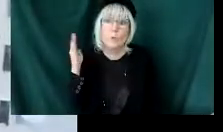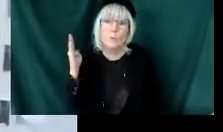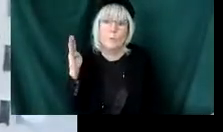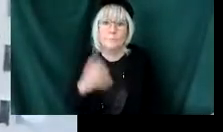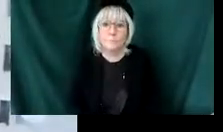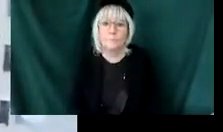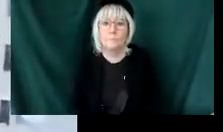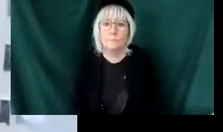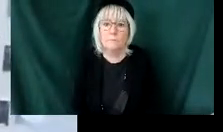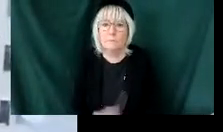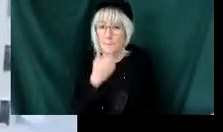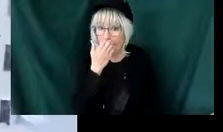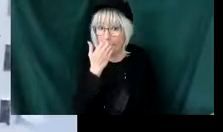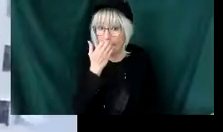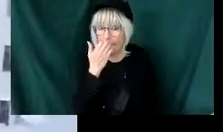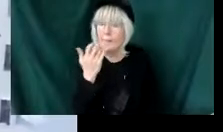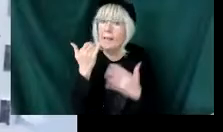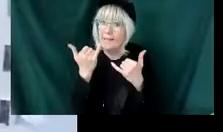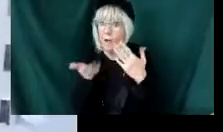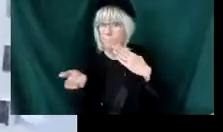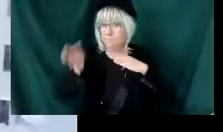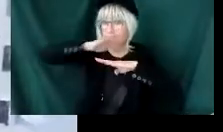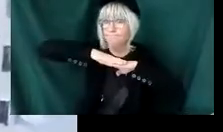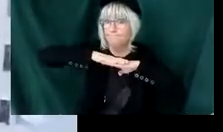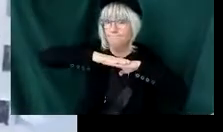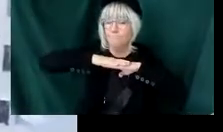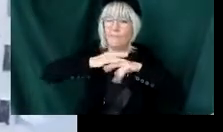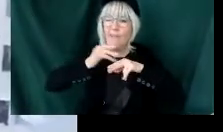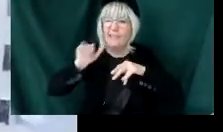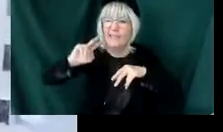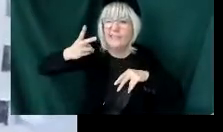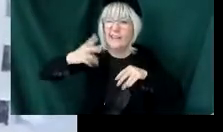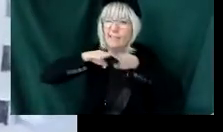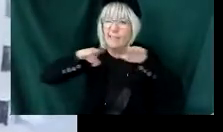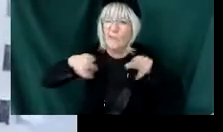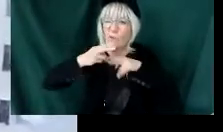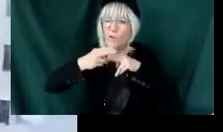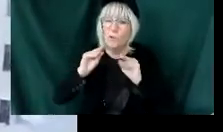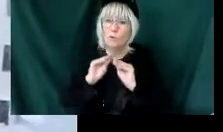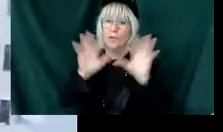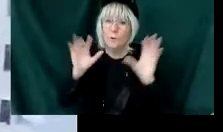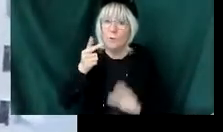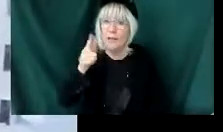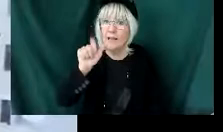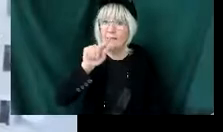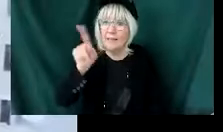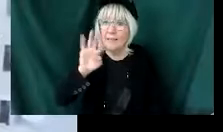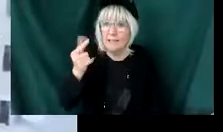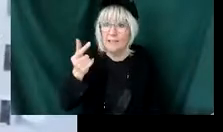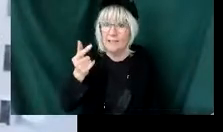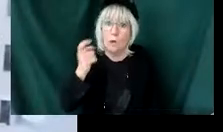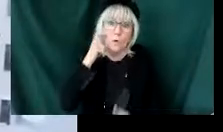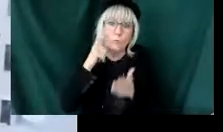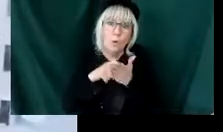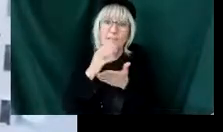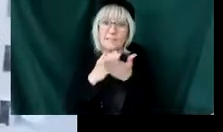And I'm gonna put so what we're doing now is that transparent glazing. And you'll notice some of the spots are